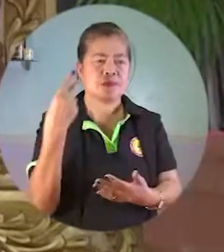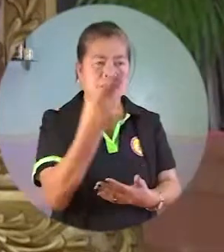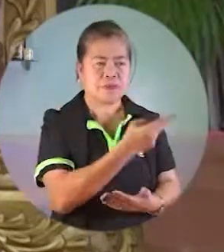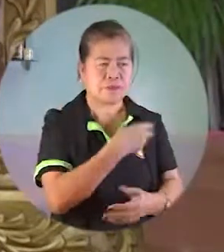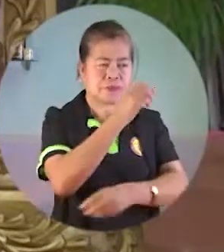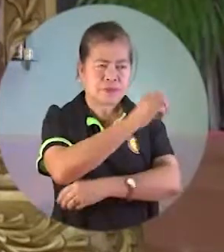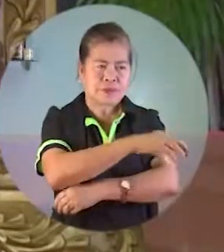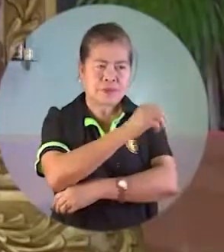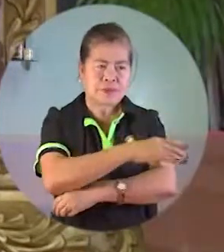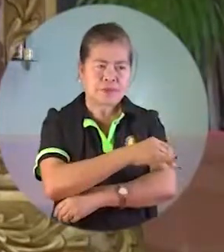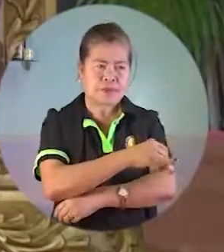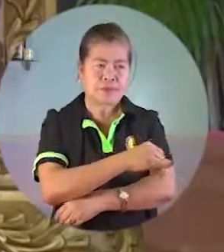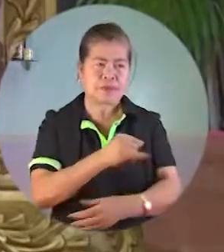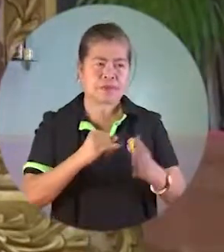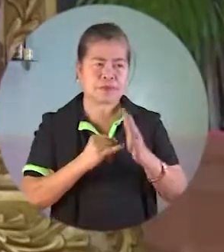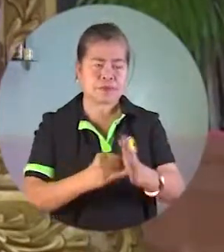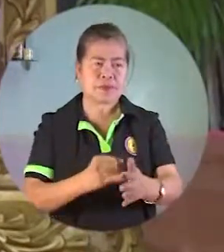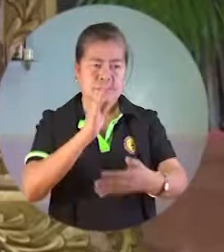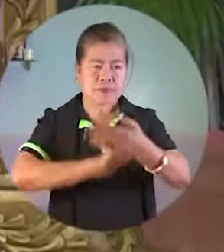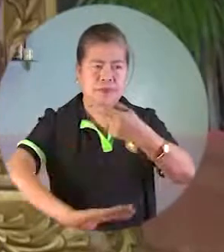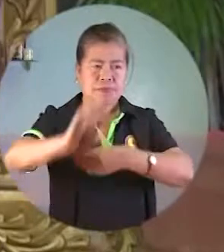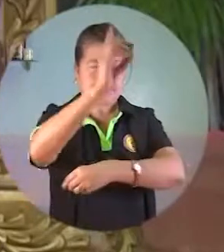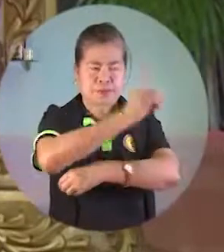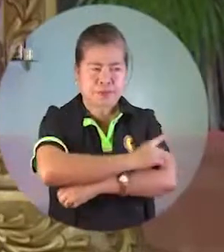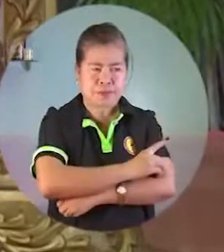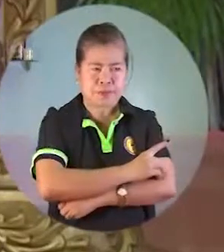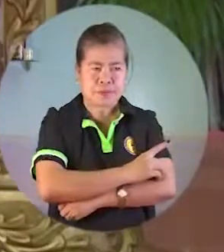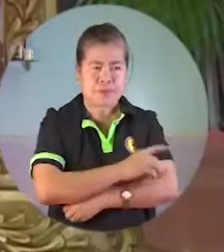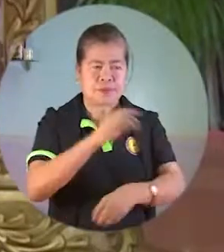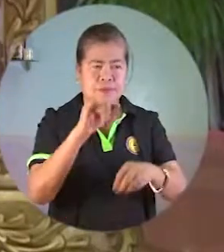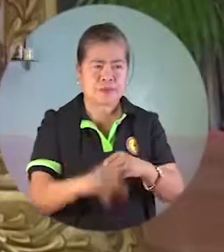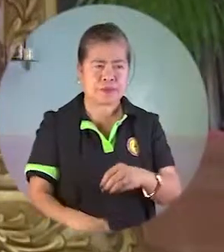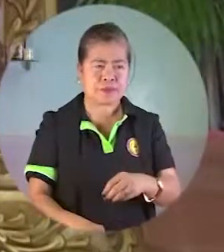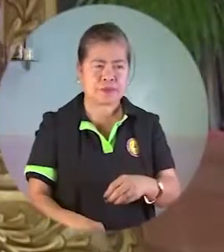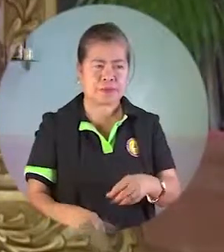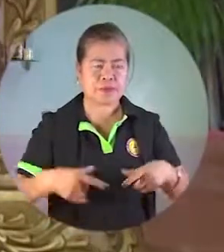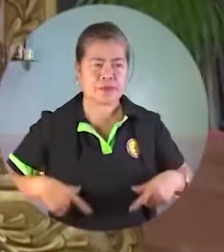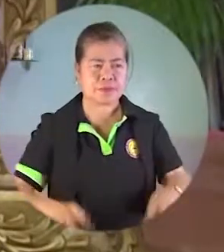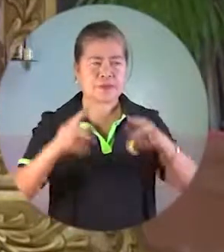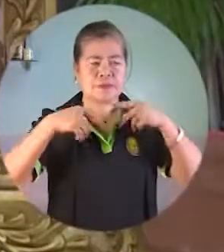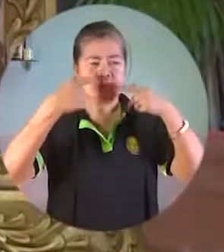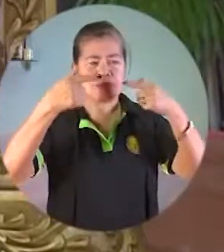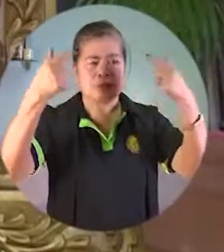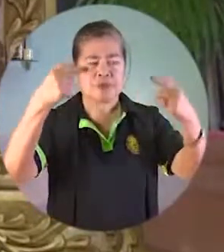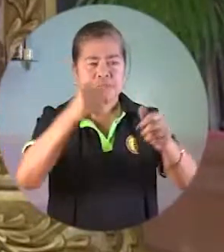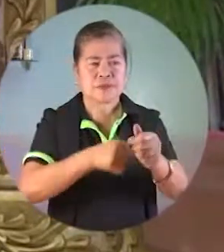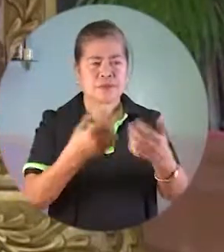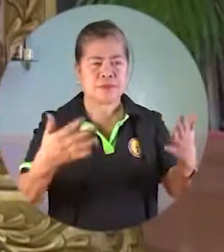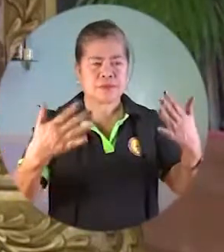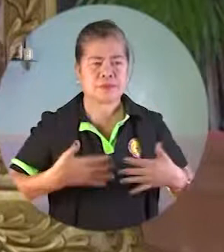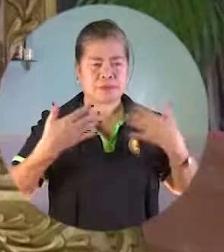us baptized, it is our birthday. And so, let us greet